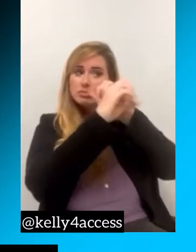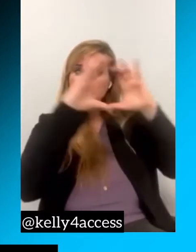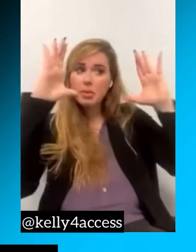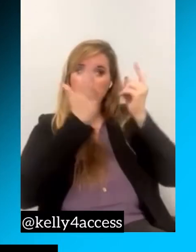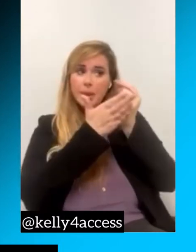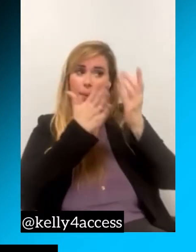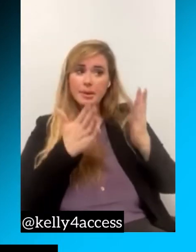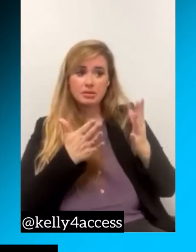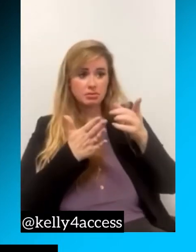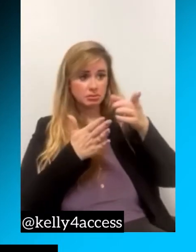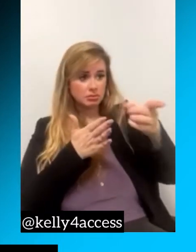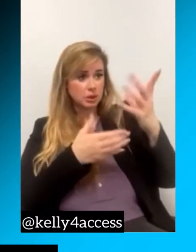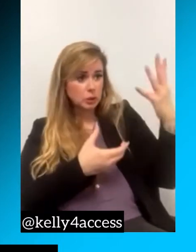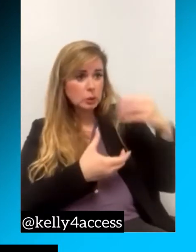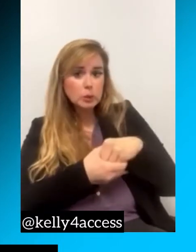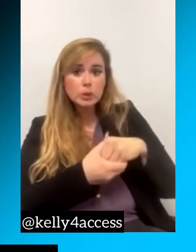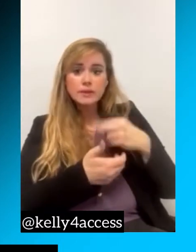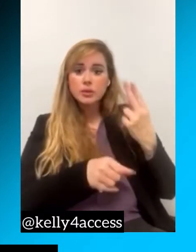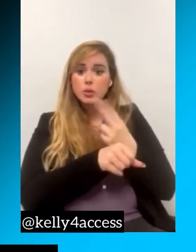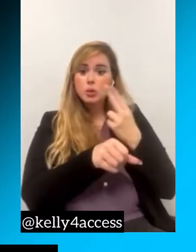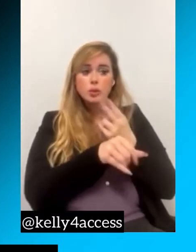use inclusive language with you?